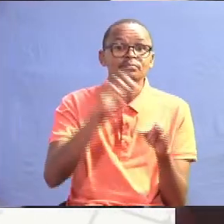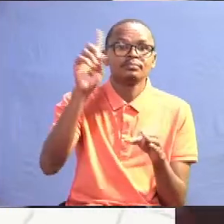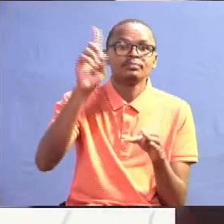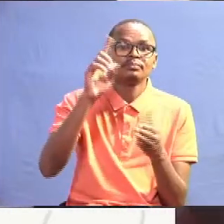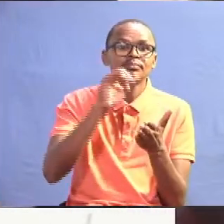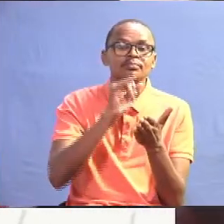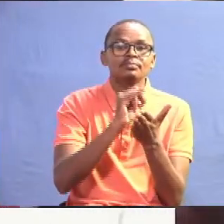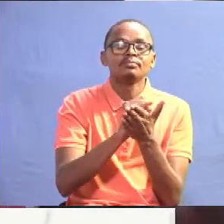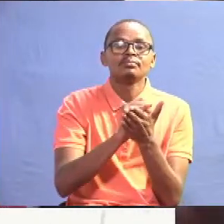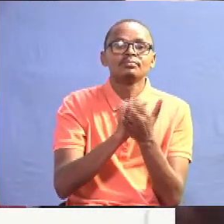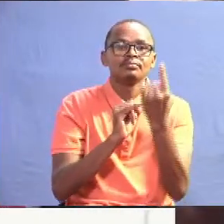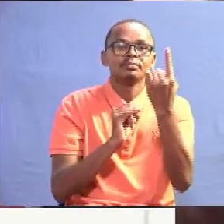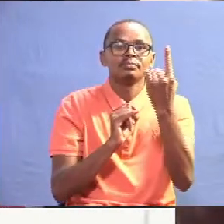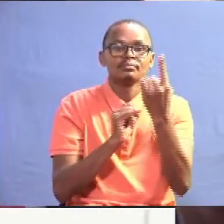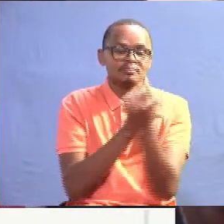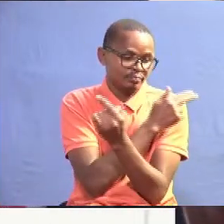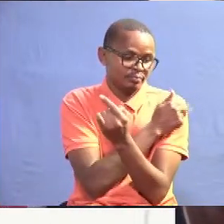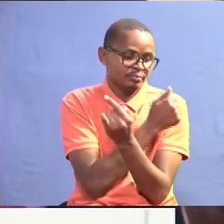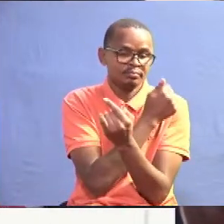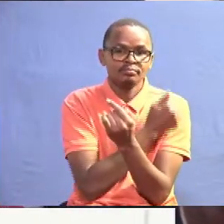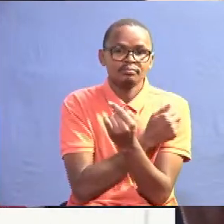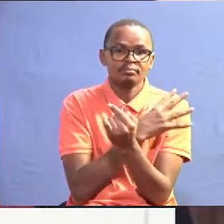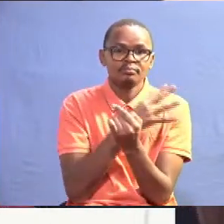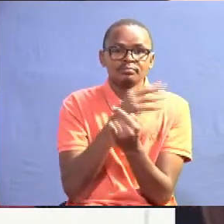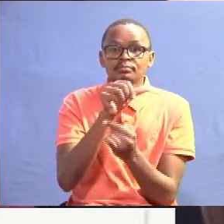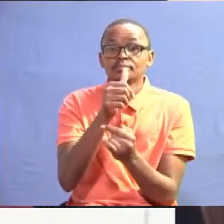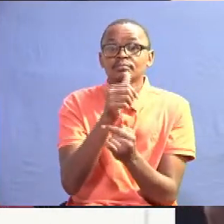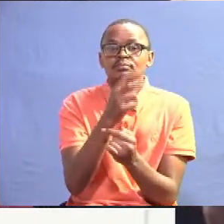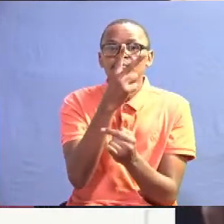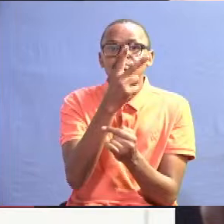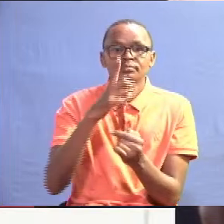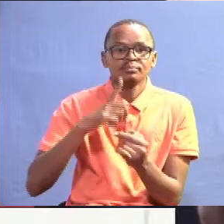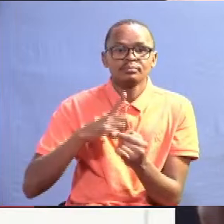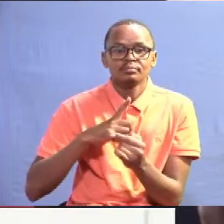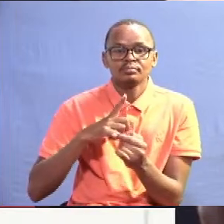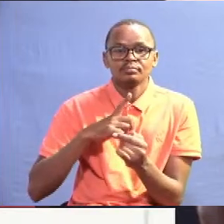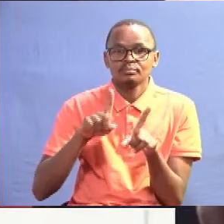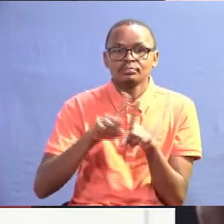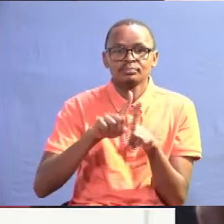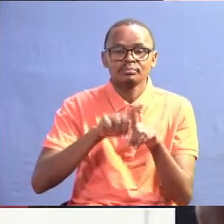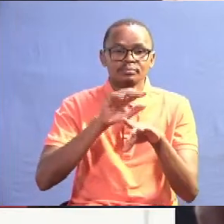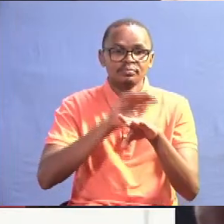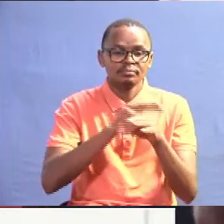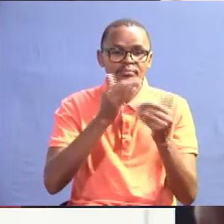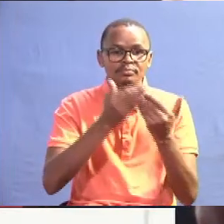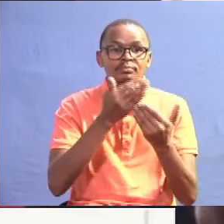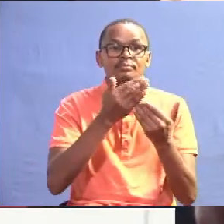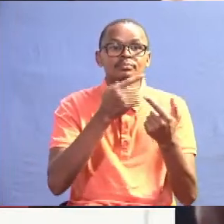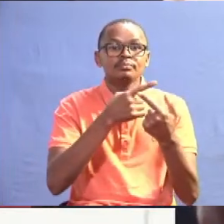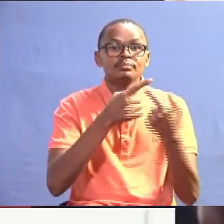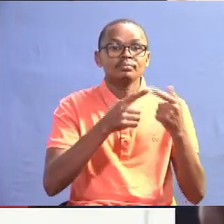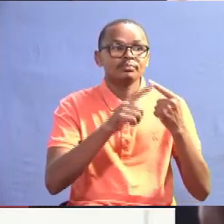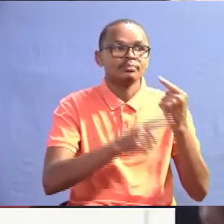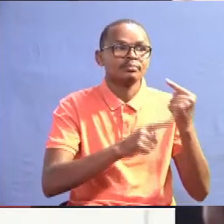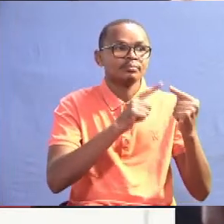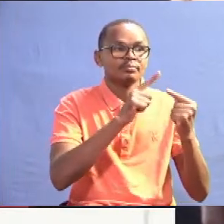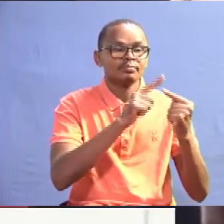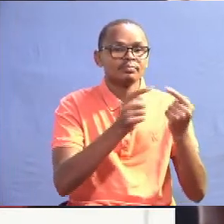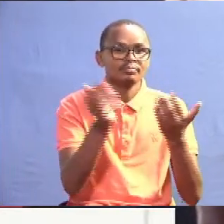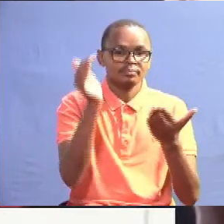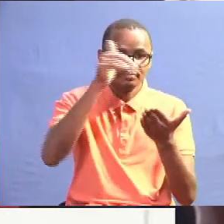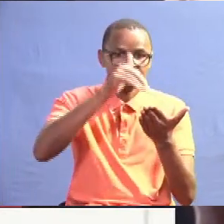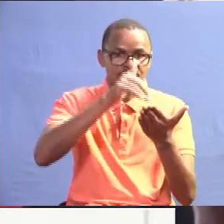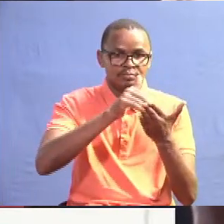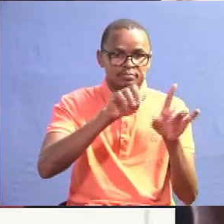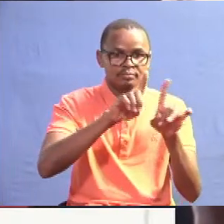is one of the hospitals in Nairobi. And the other 2 ladies are also recuperating. But when we again assemble